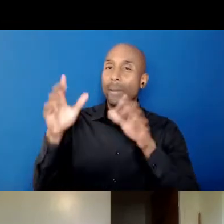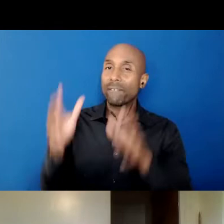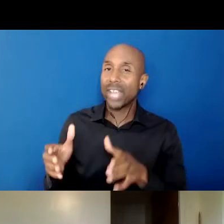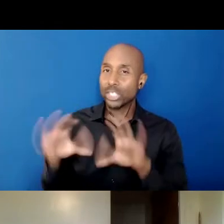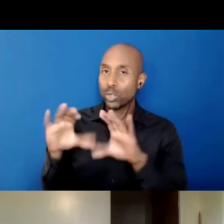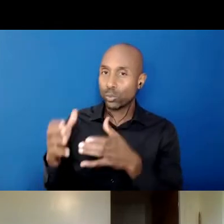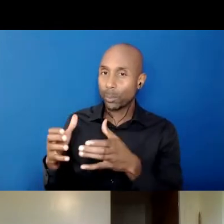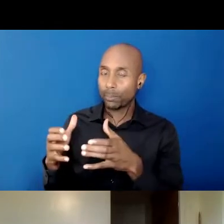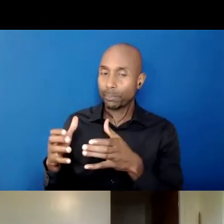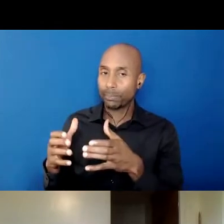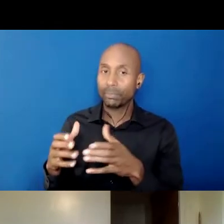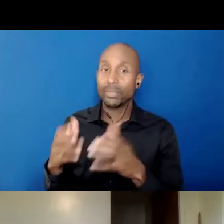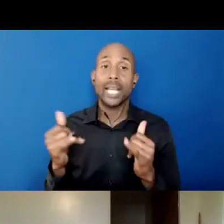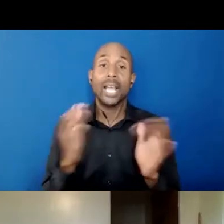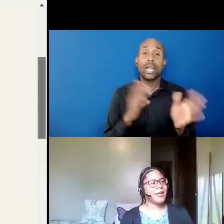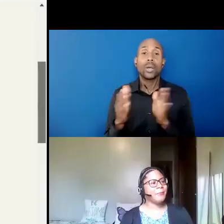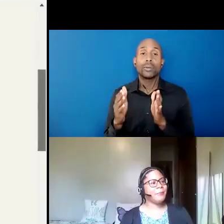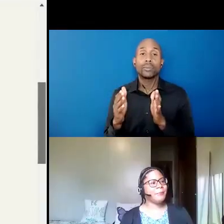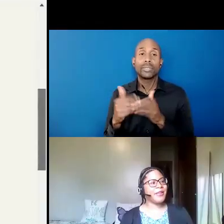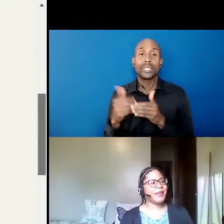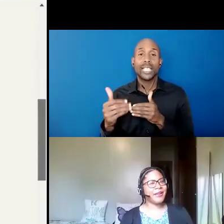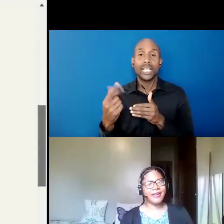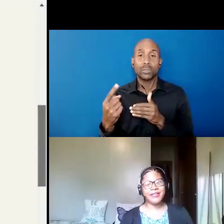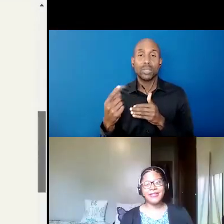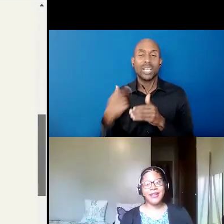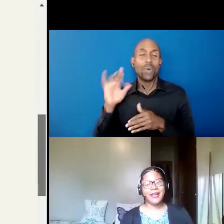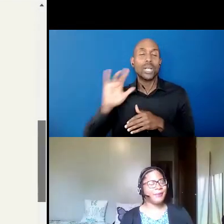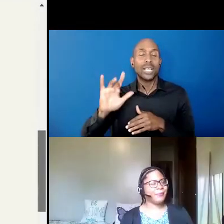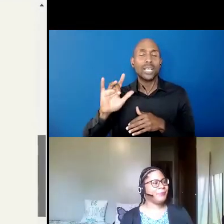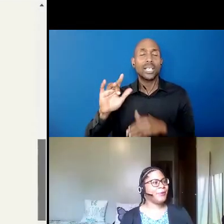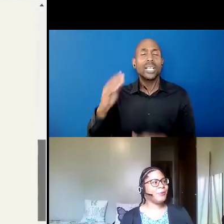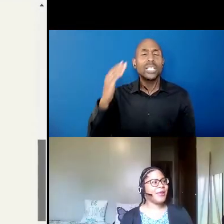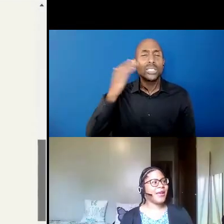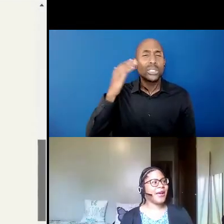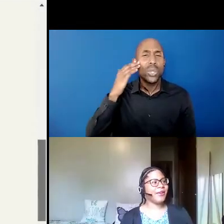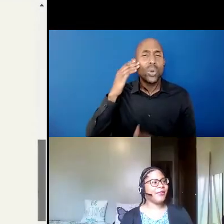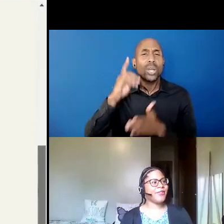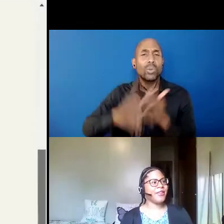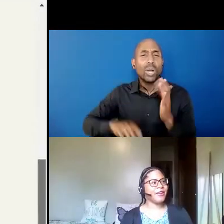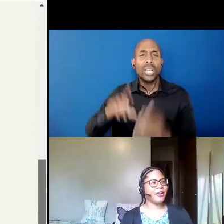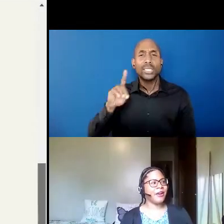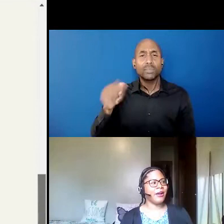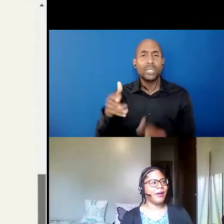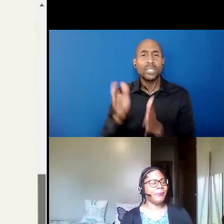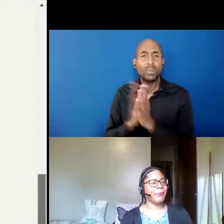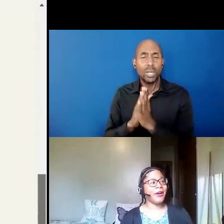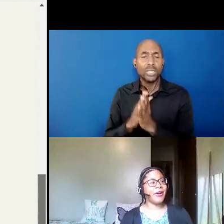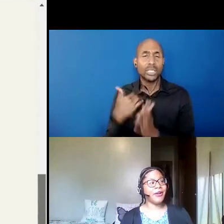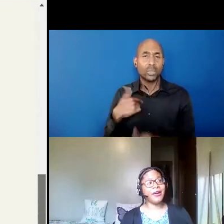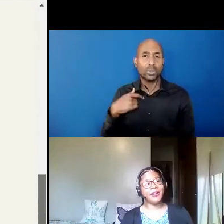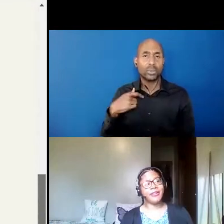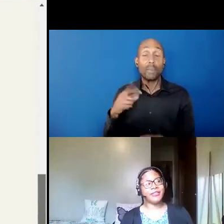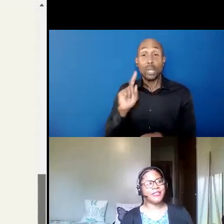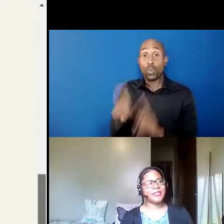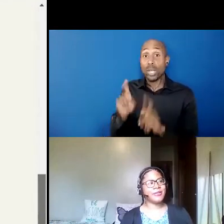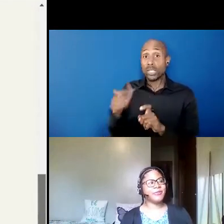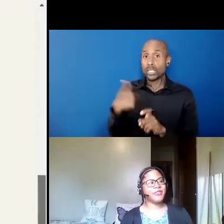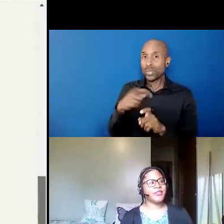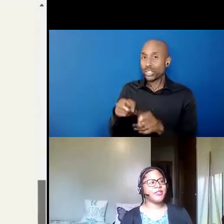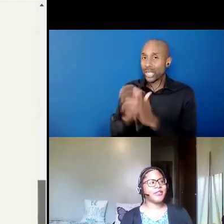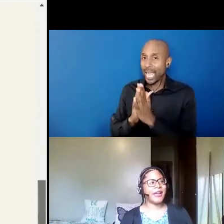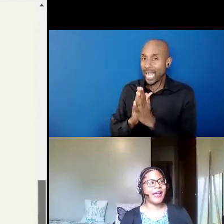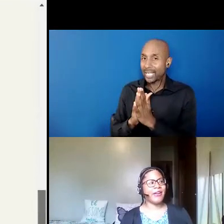to ask tip sheets, because we have here under this